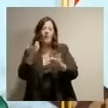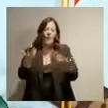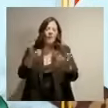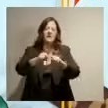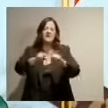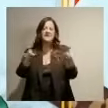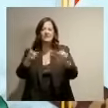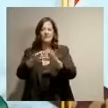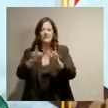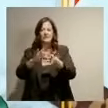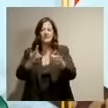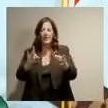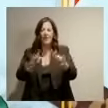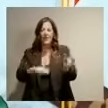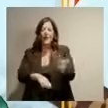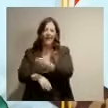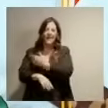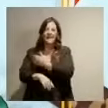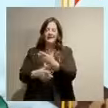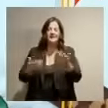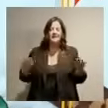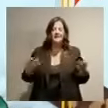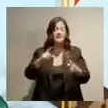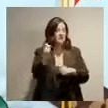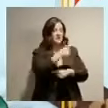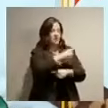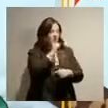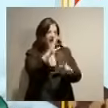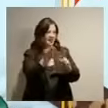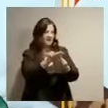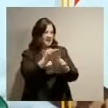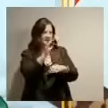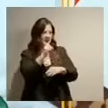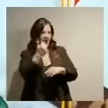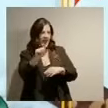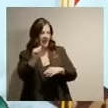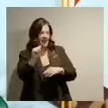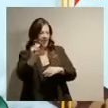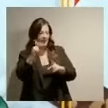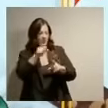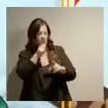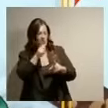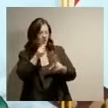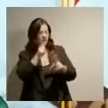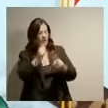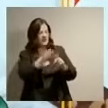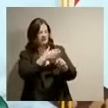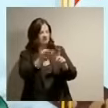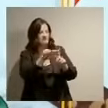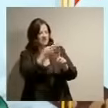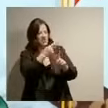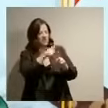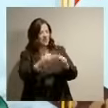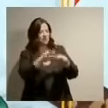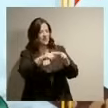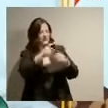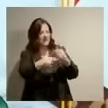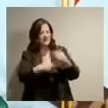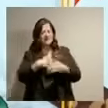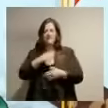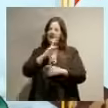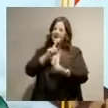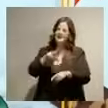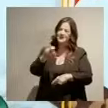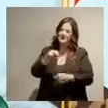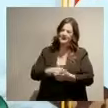I add that as an asterisk. Okay, so you will not be convinced. Well, no. The answer is no. Okay. Yeah.